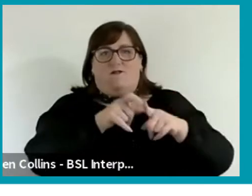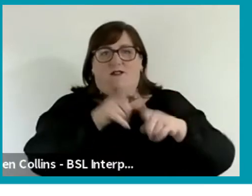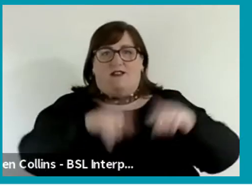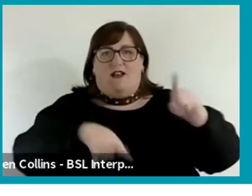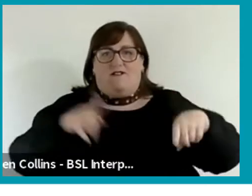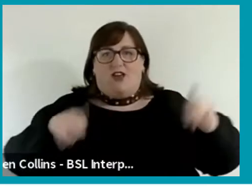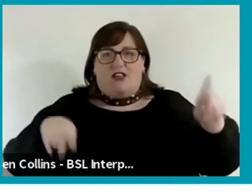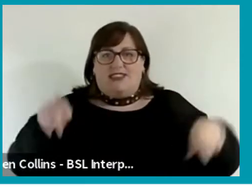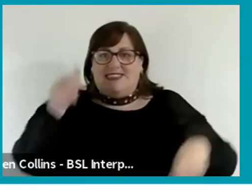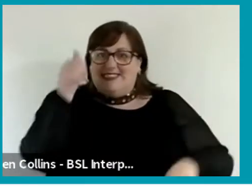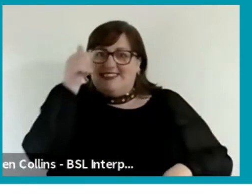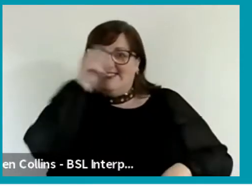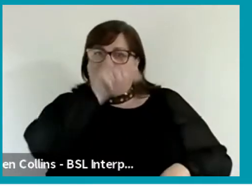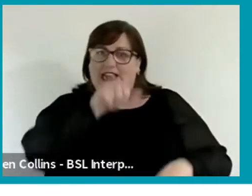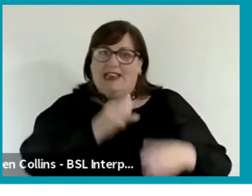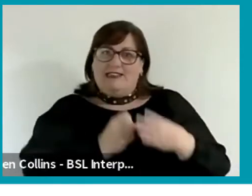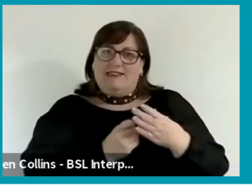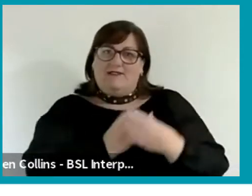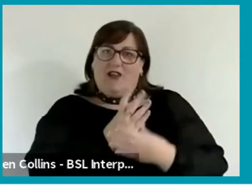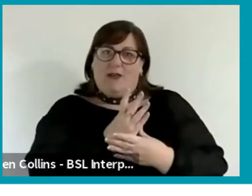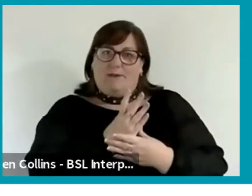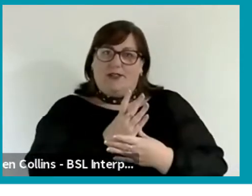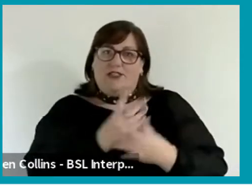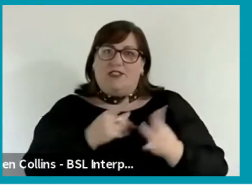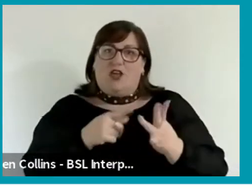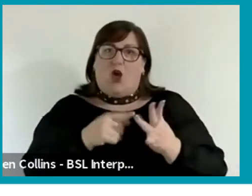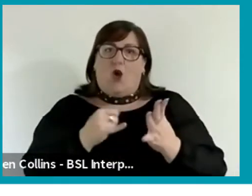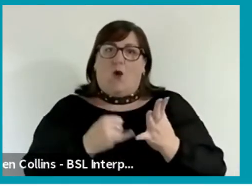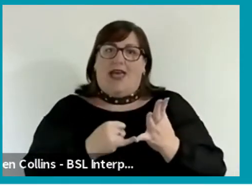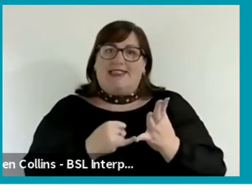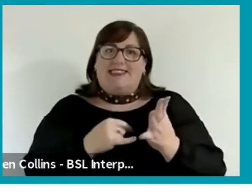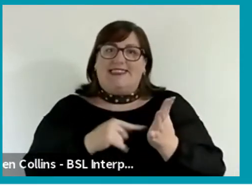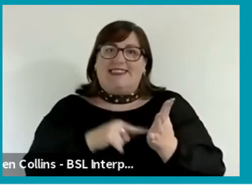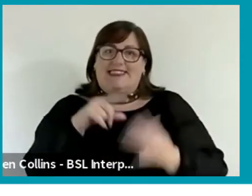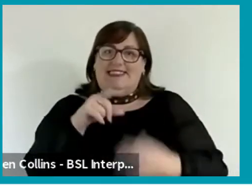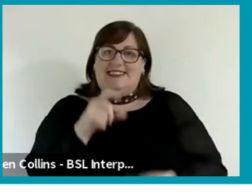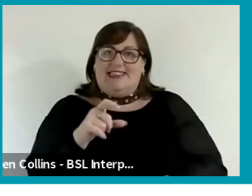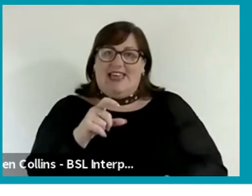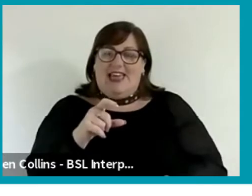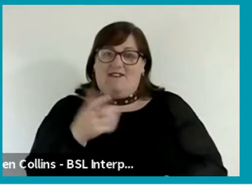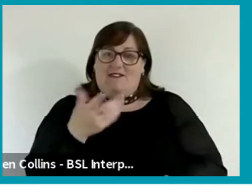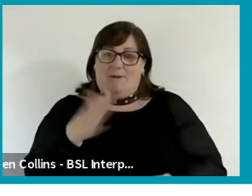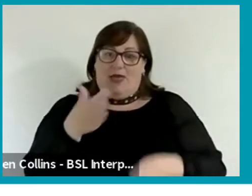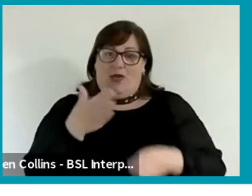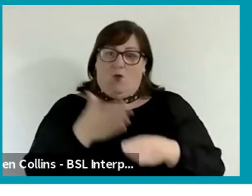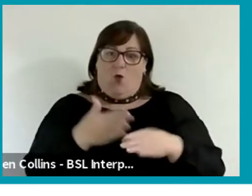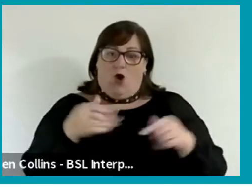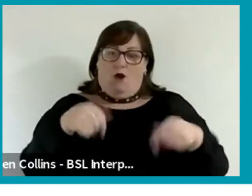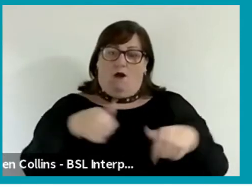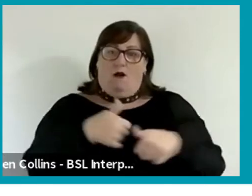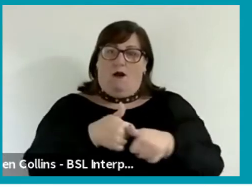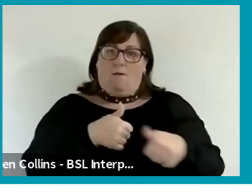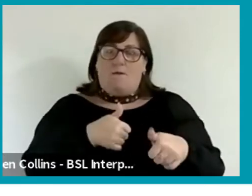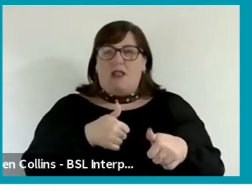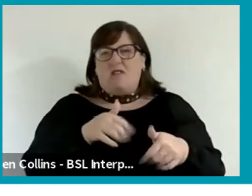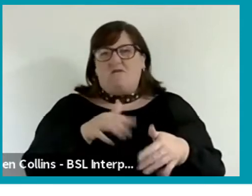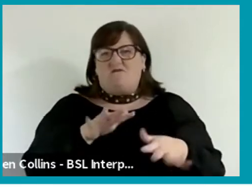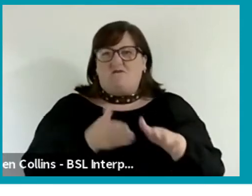OSTC. I've been with the company for just shy of 2 years now, and